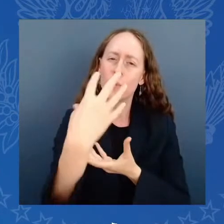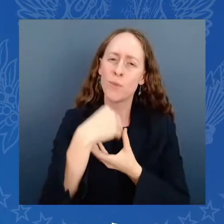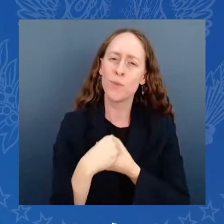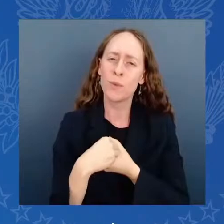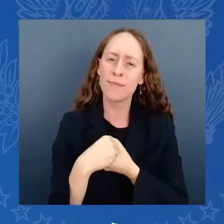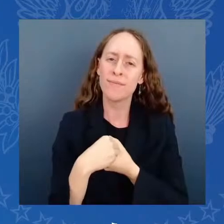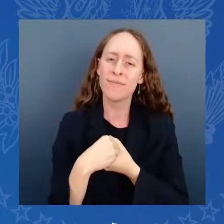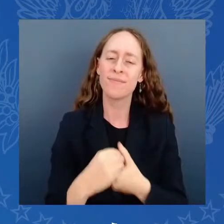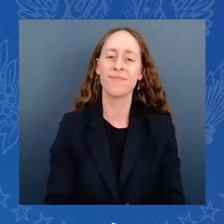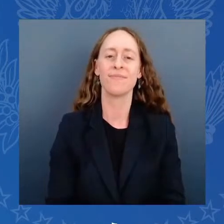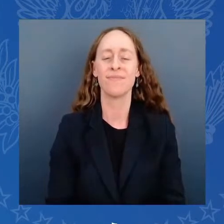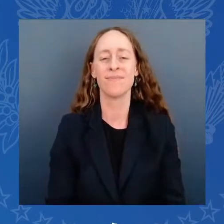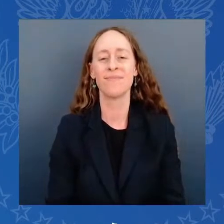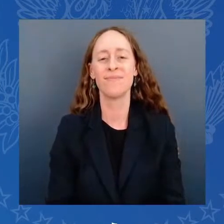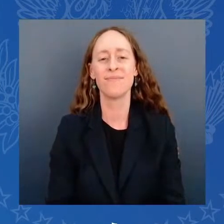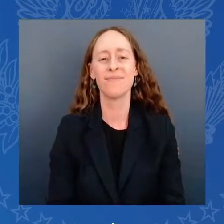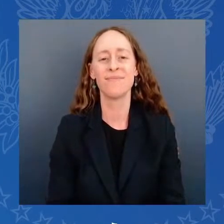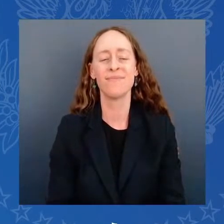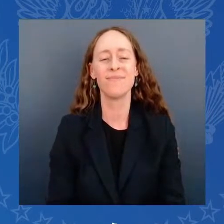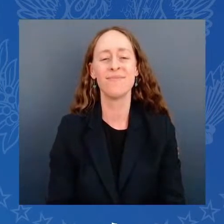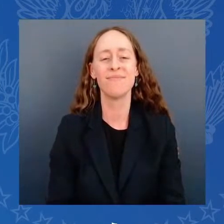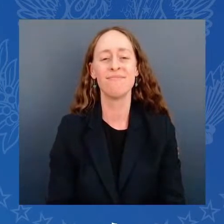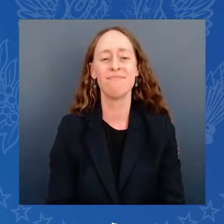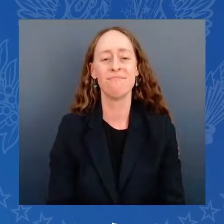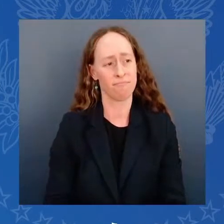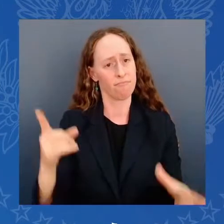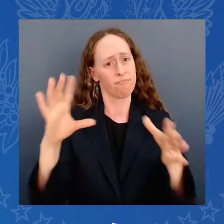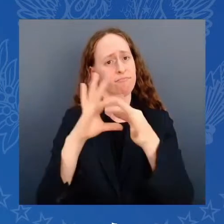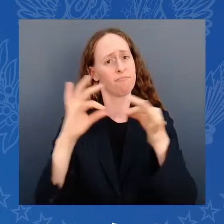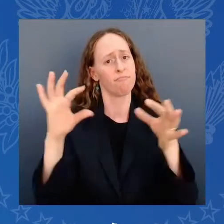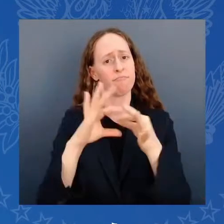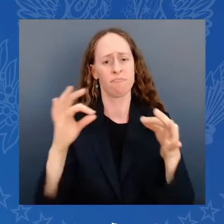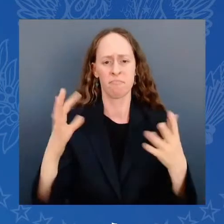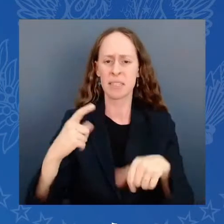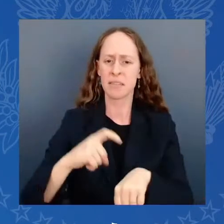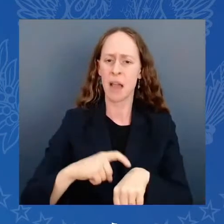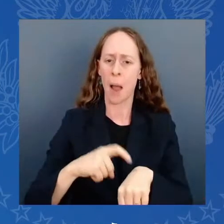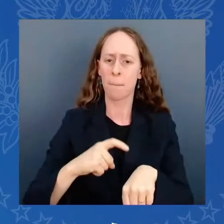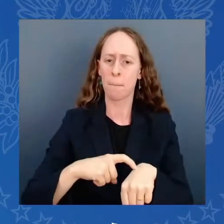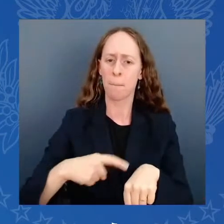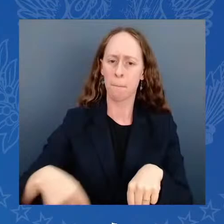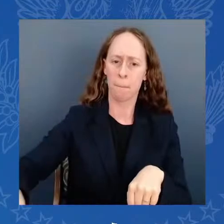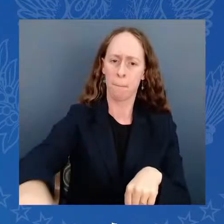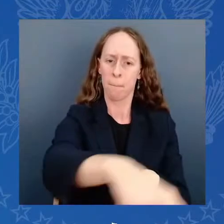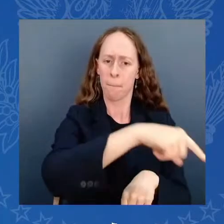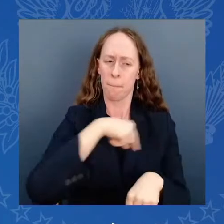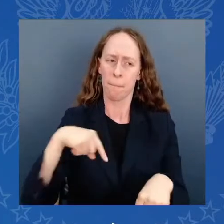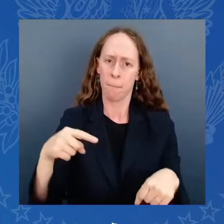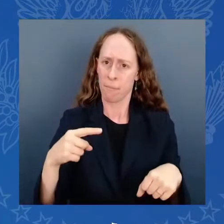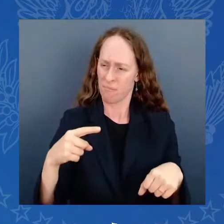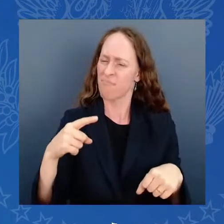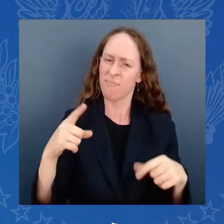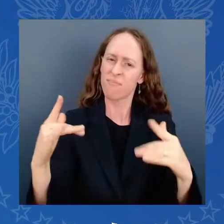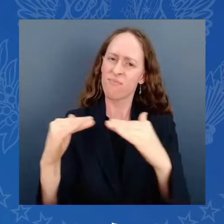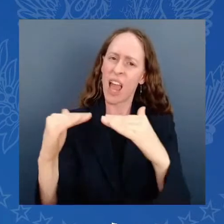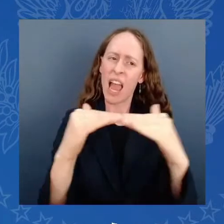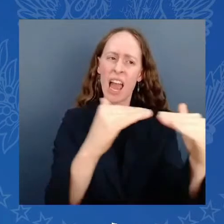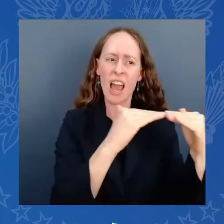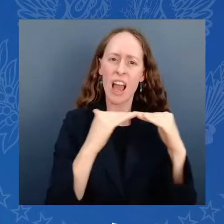it's time for us to come to see that every American gets a decent break and a fair chance to make